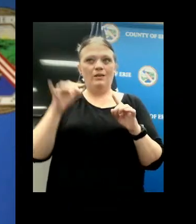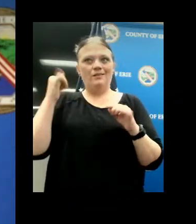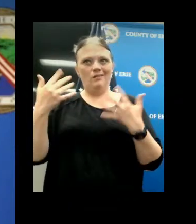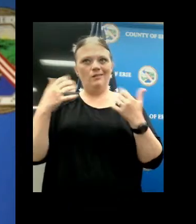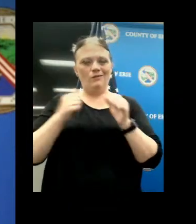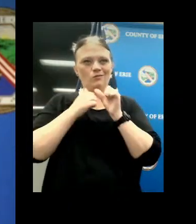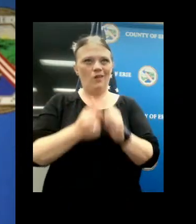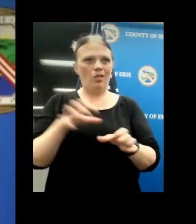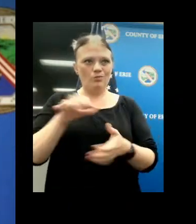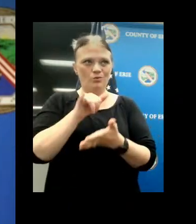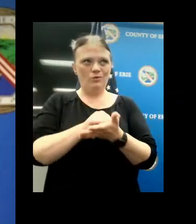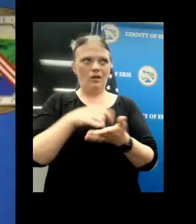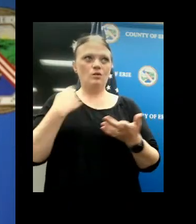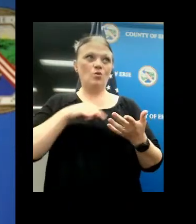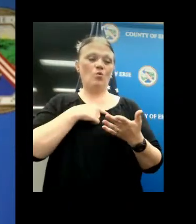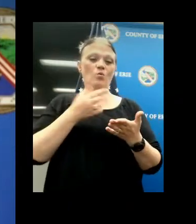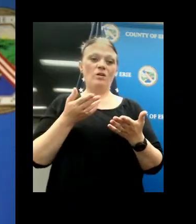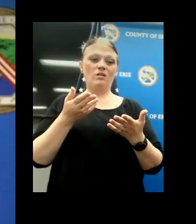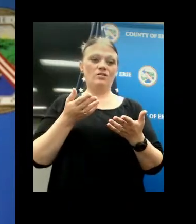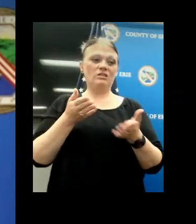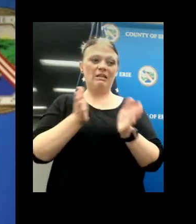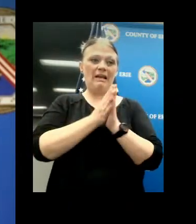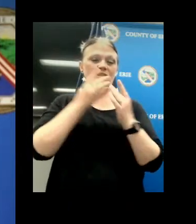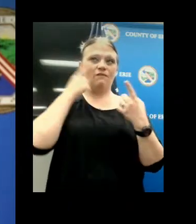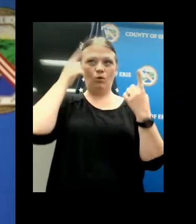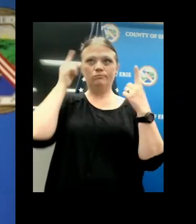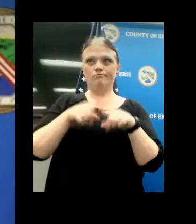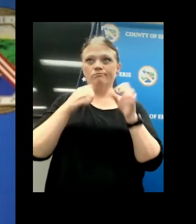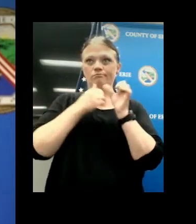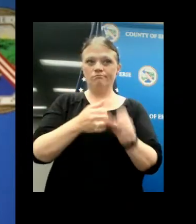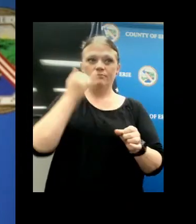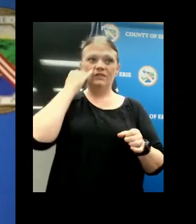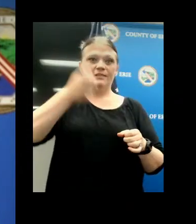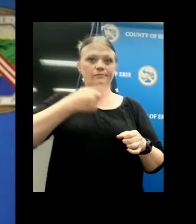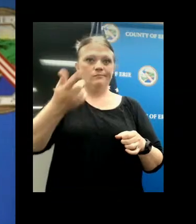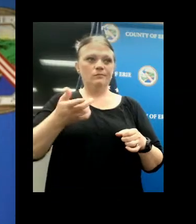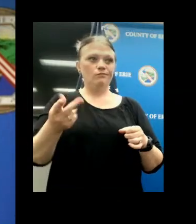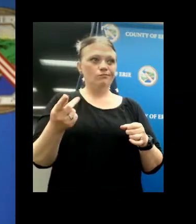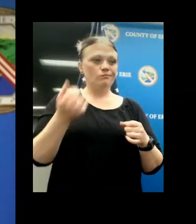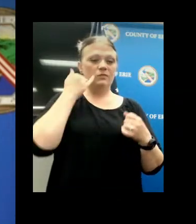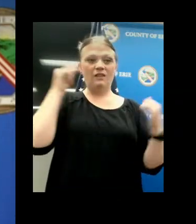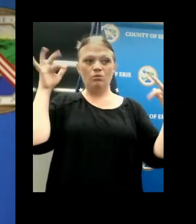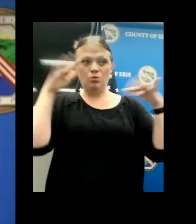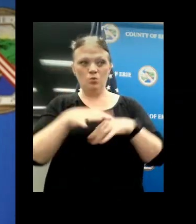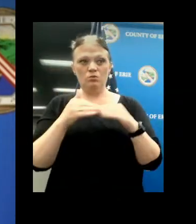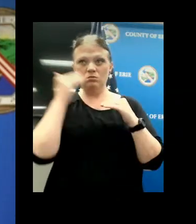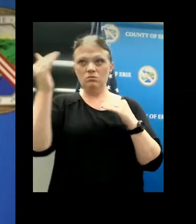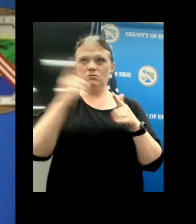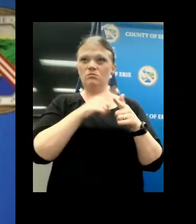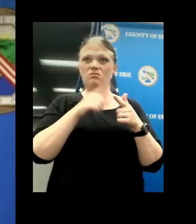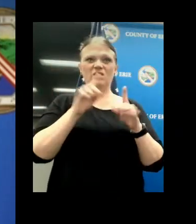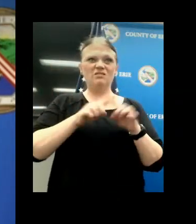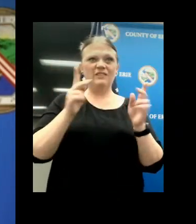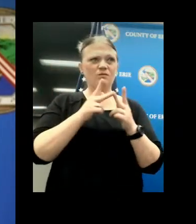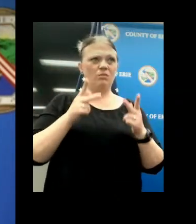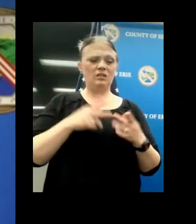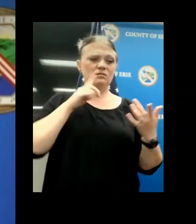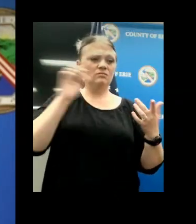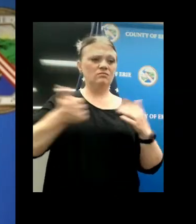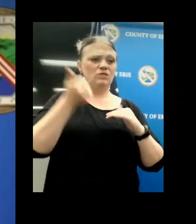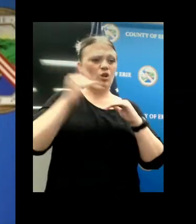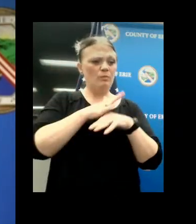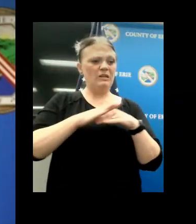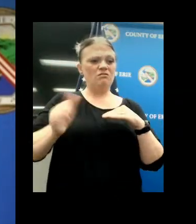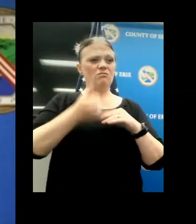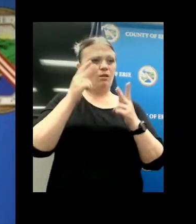that. So we're just asking for compliance, whether you're playing disc golf or at the dog park. If there's overcrowding, go somewhere else. There's other